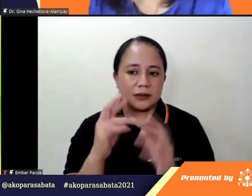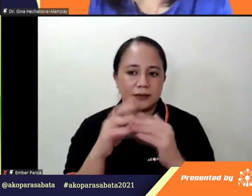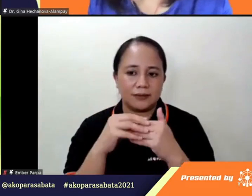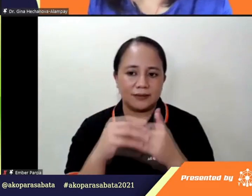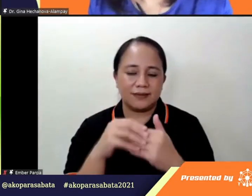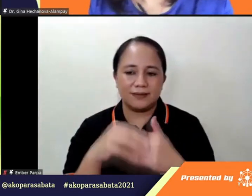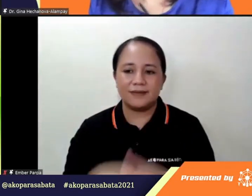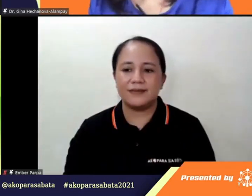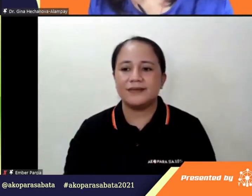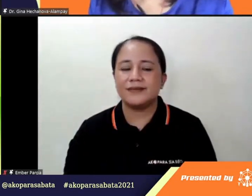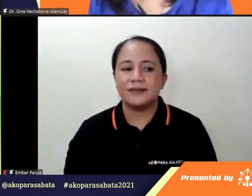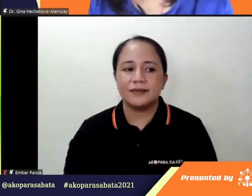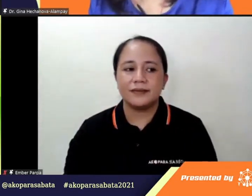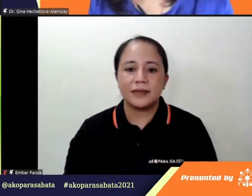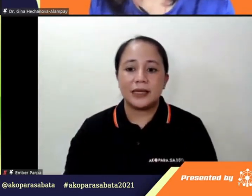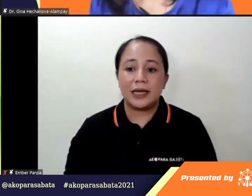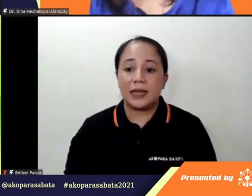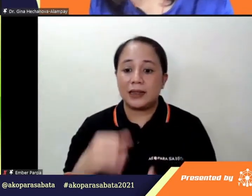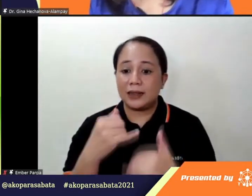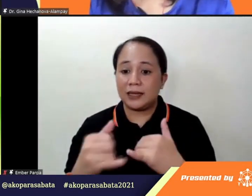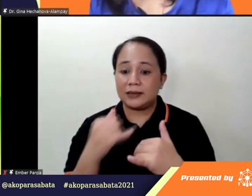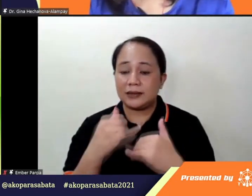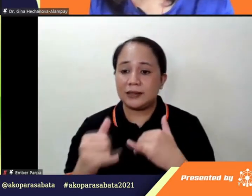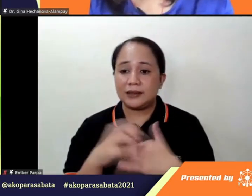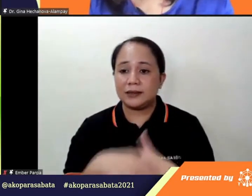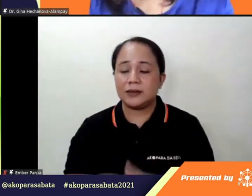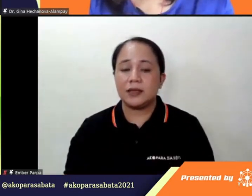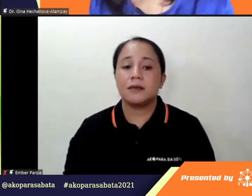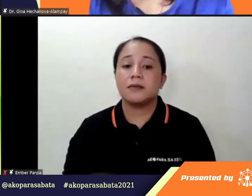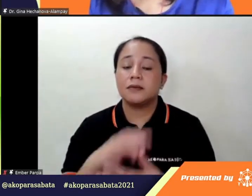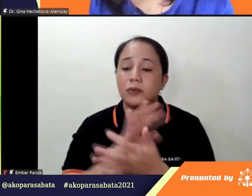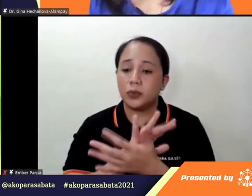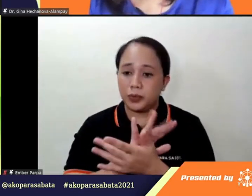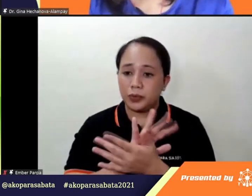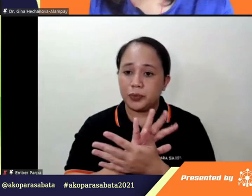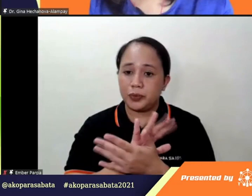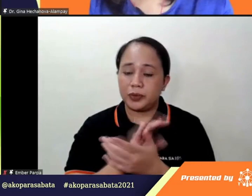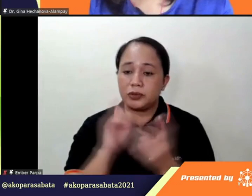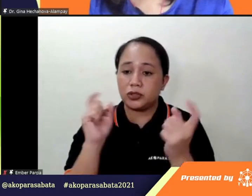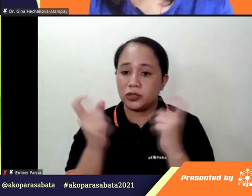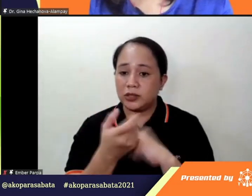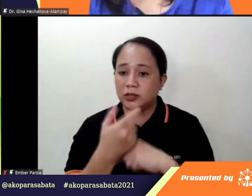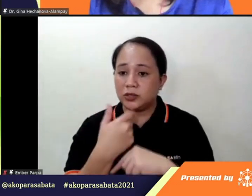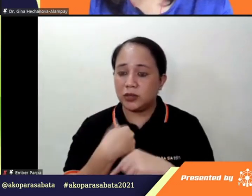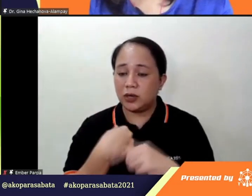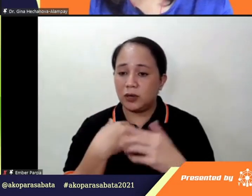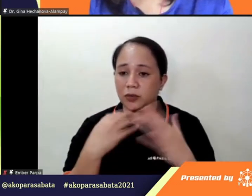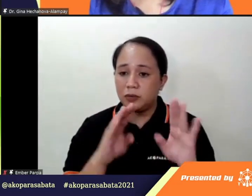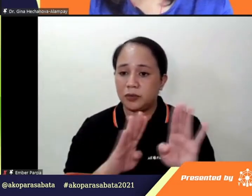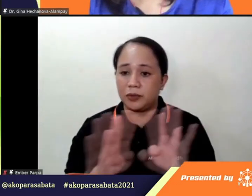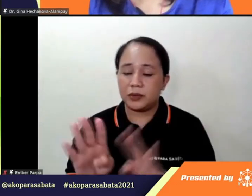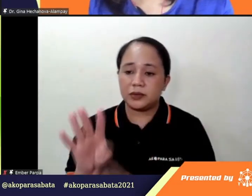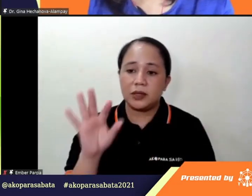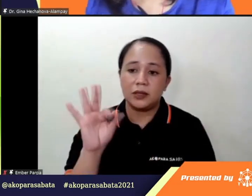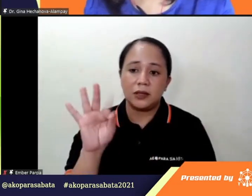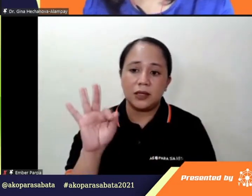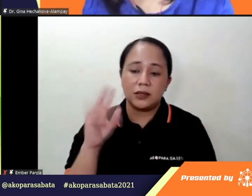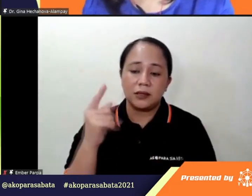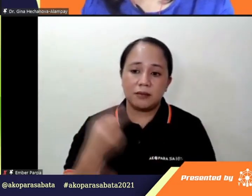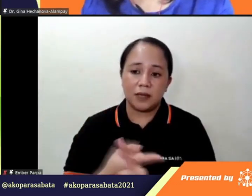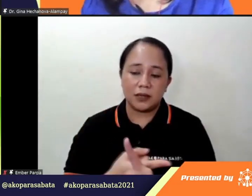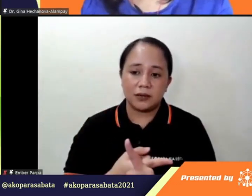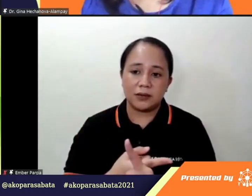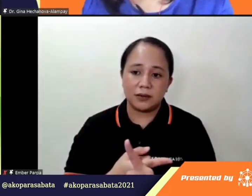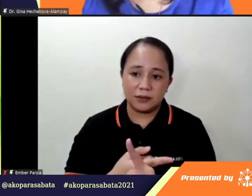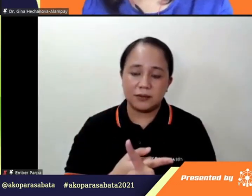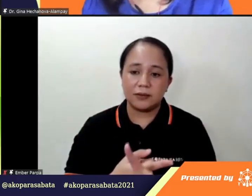resiliency. Finally, last words, the pandemic has reshaped our behavior over 19 months. Imagine 19